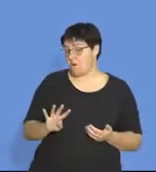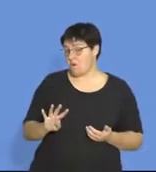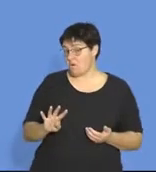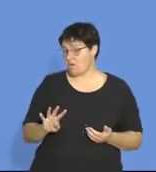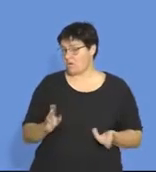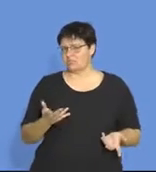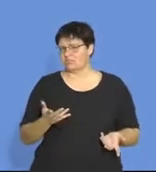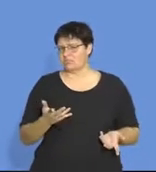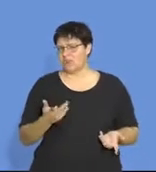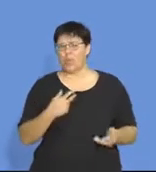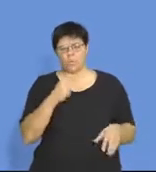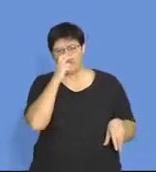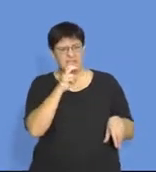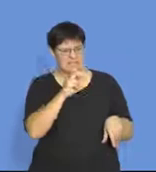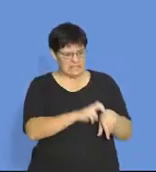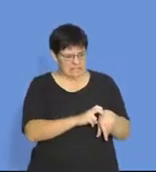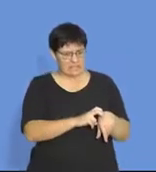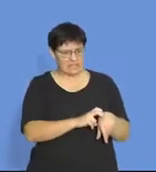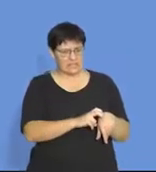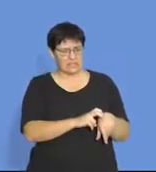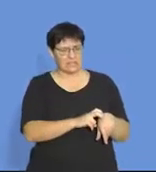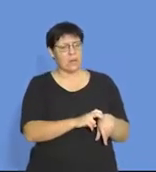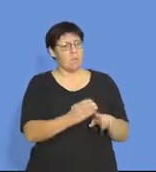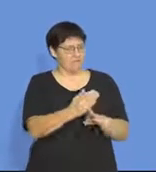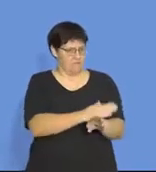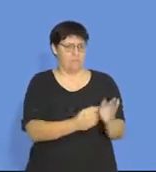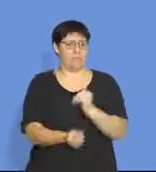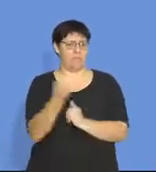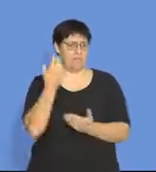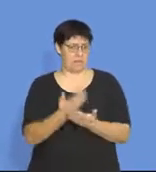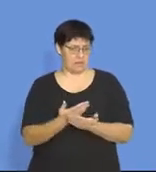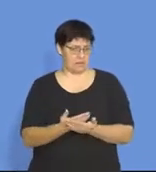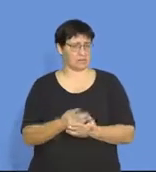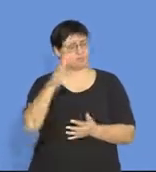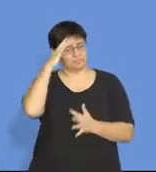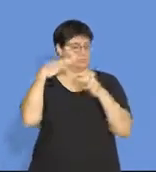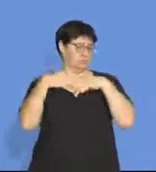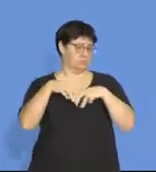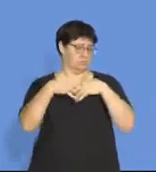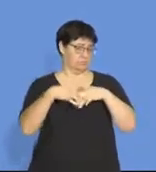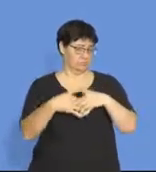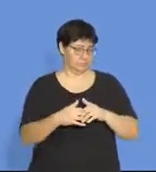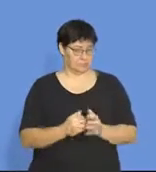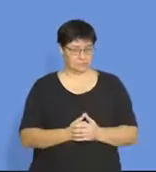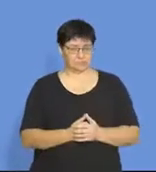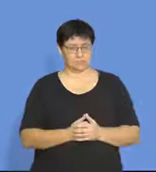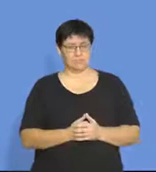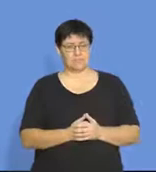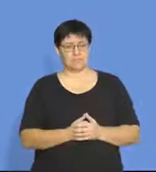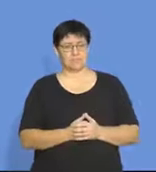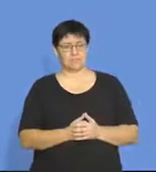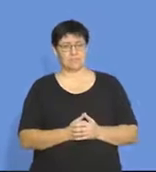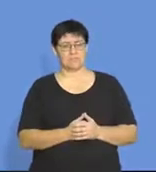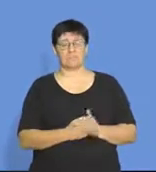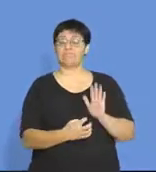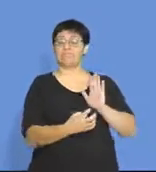What exactly will need to happen for that to be the case? So that's what we need to be thinking about as we're going forward.